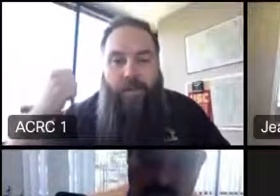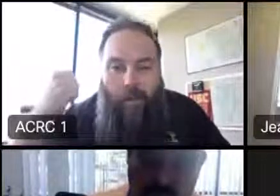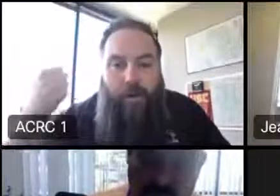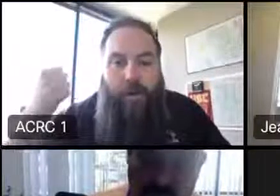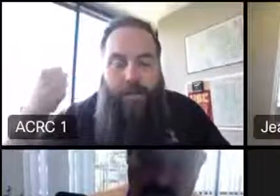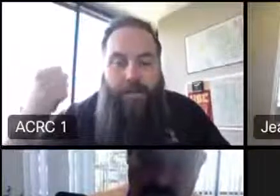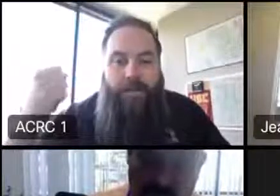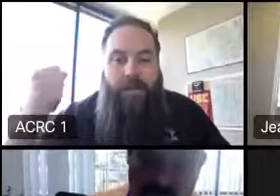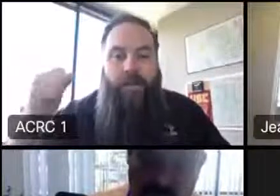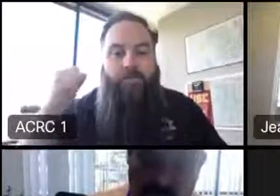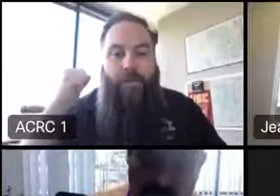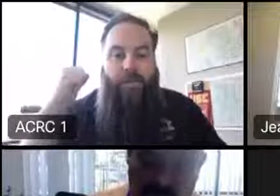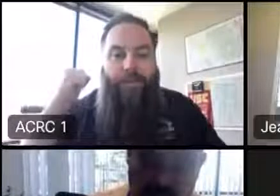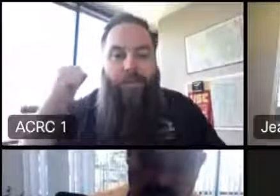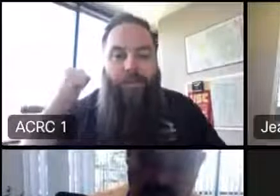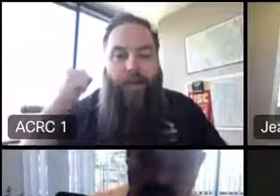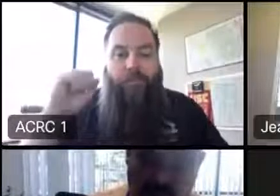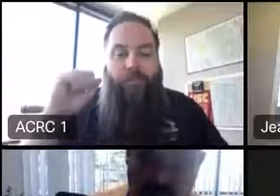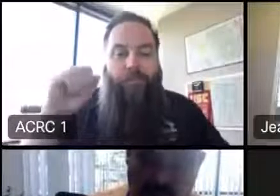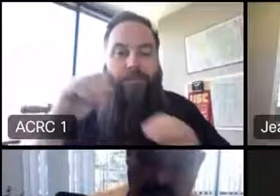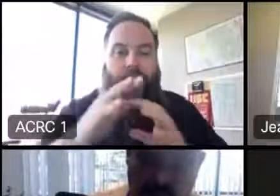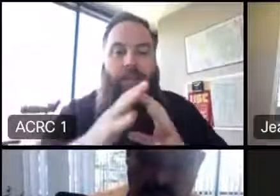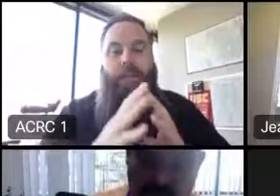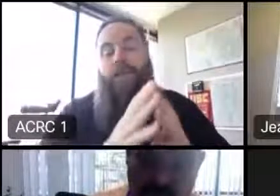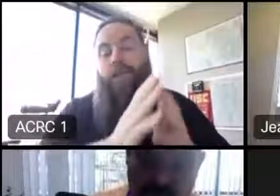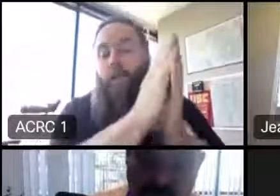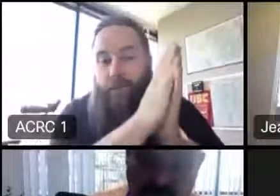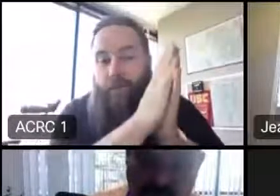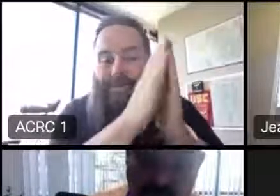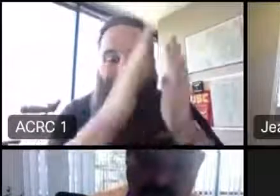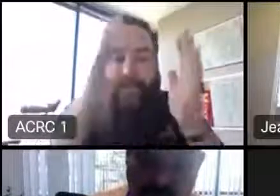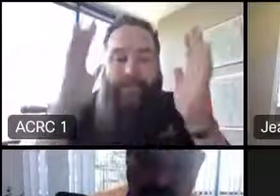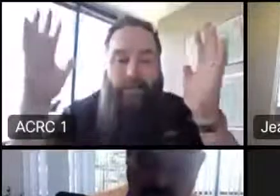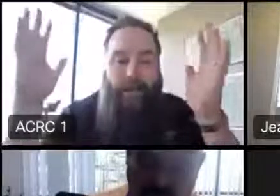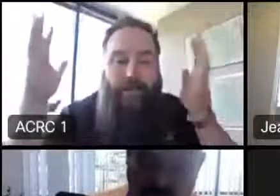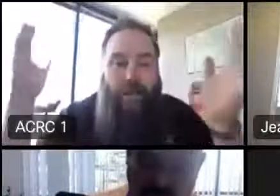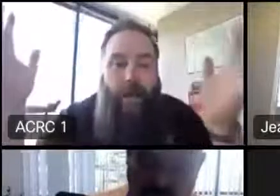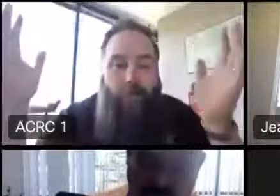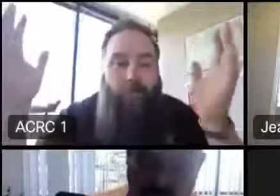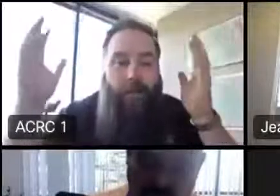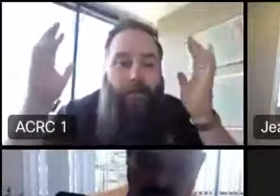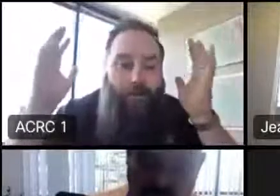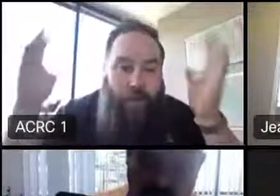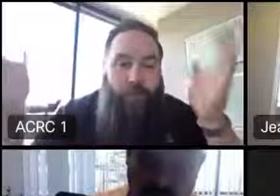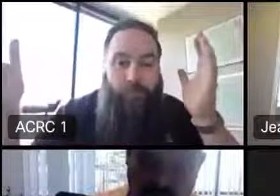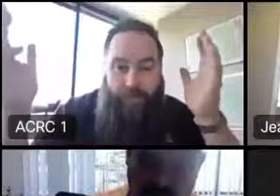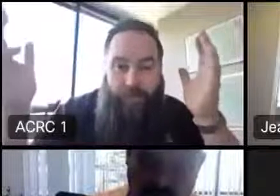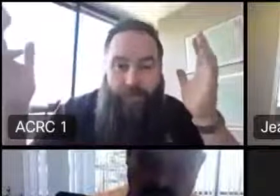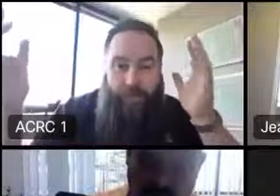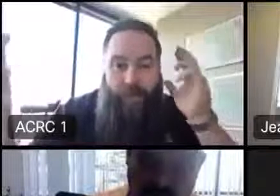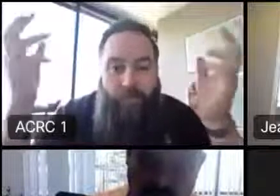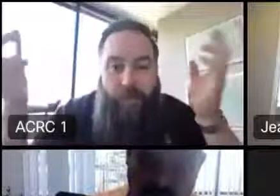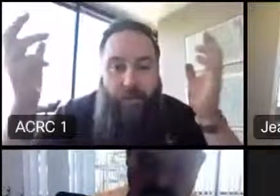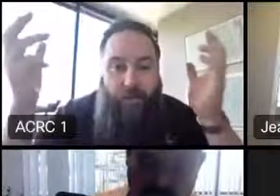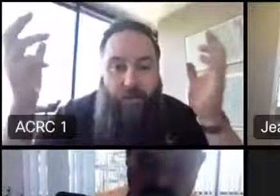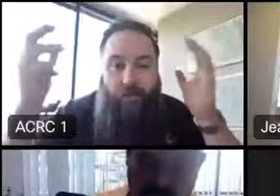want to coordinate things because we want to ensure that we're not having people spending, for example, excessive amounts of time driving places,